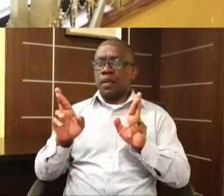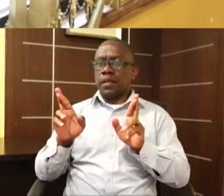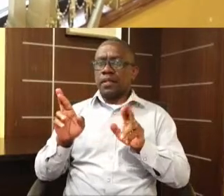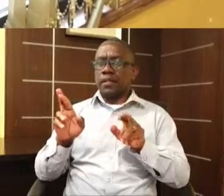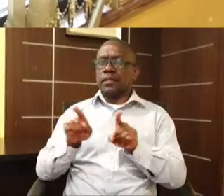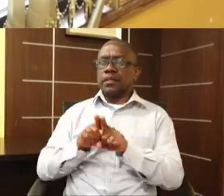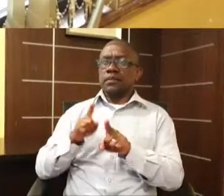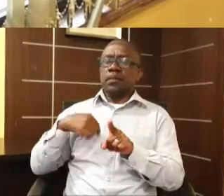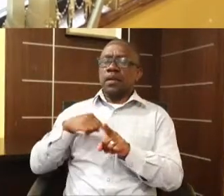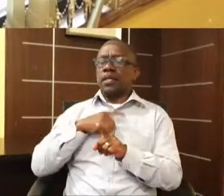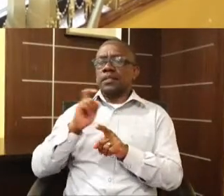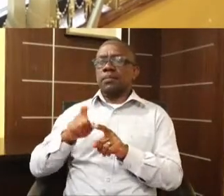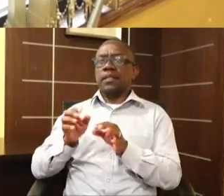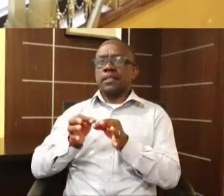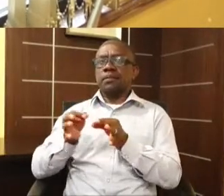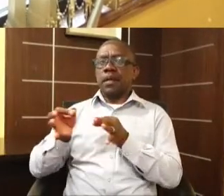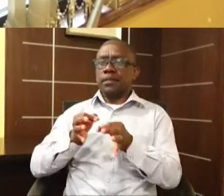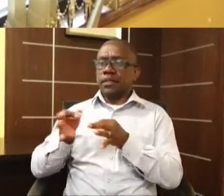have to measure